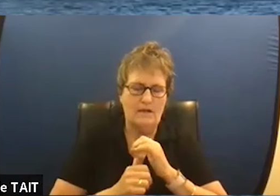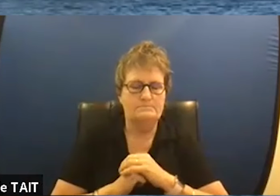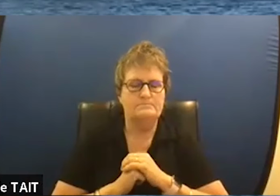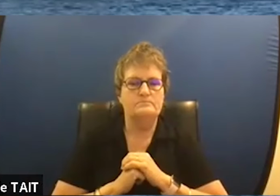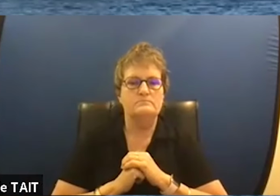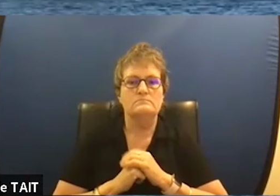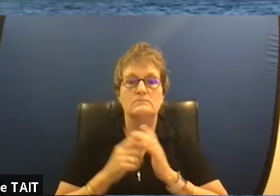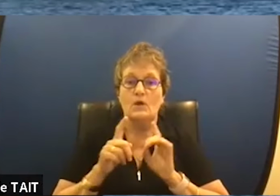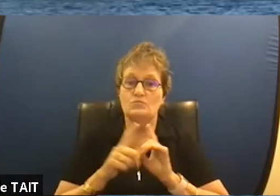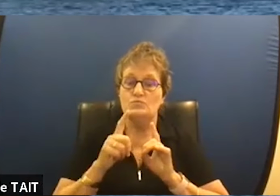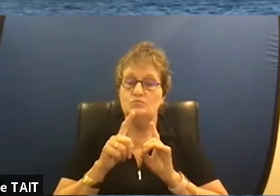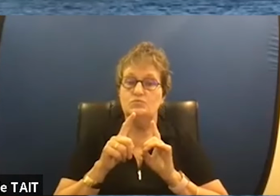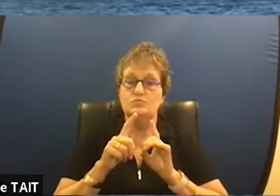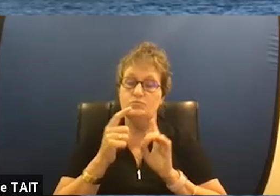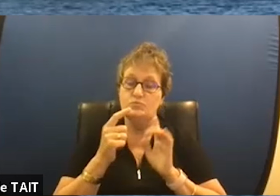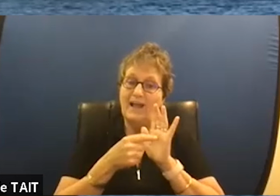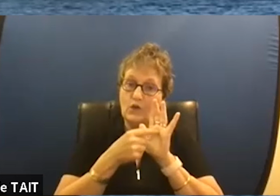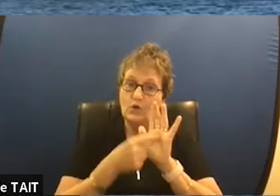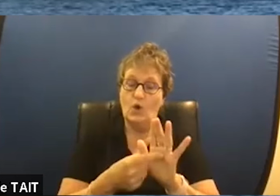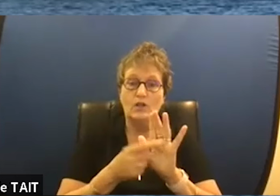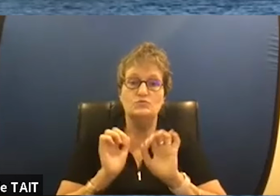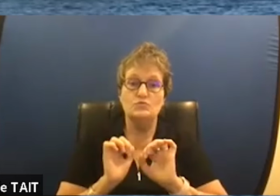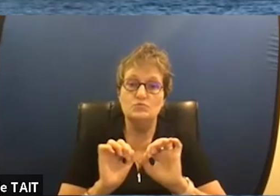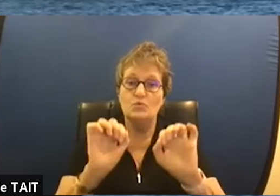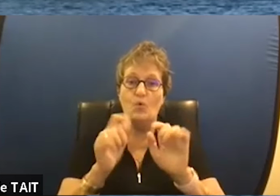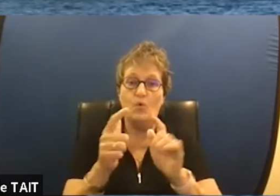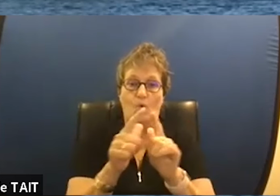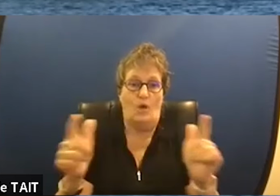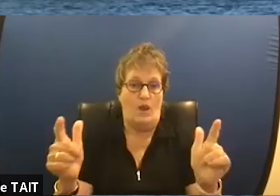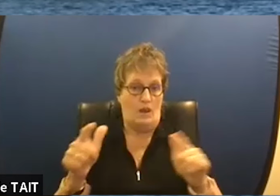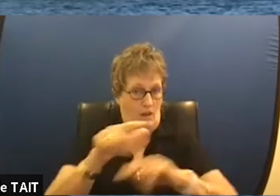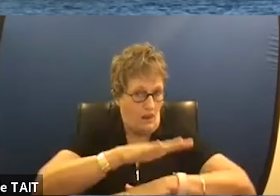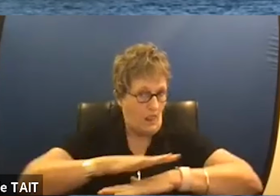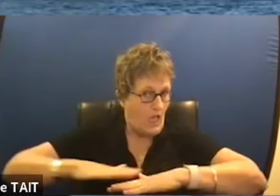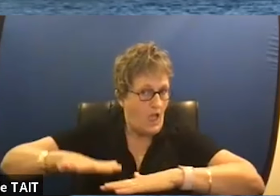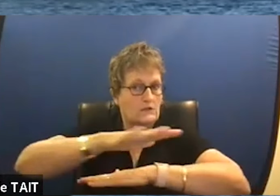on which you're attending this showcase in the chat.